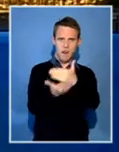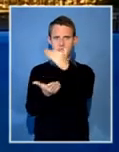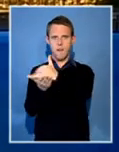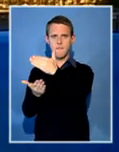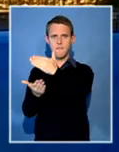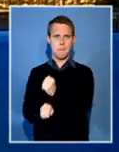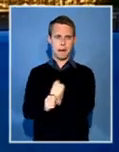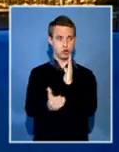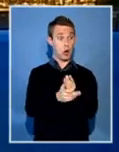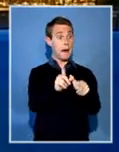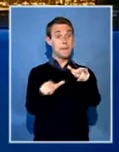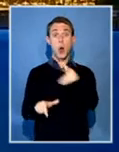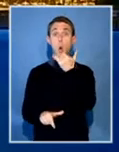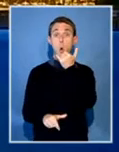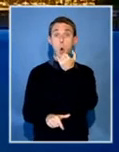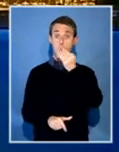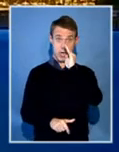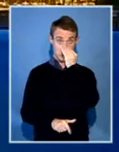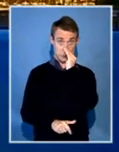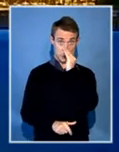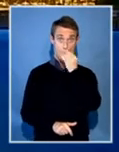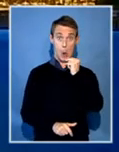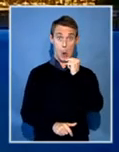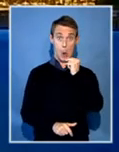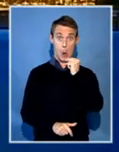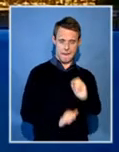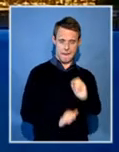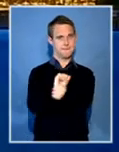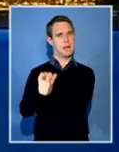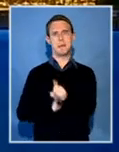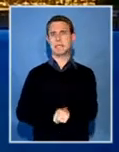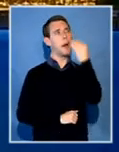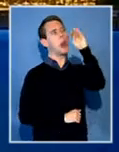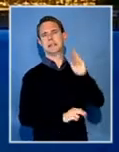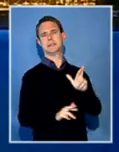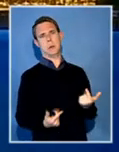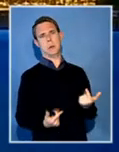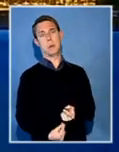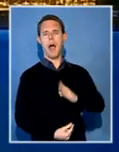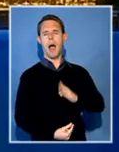dangerous weapons and arrest the perpetrators. It's beyond the scope of the police, I'm afraid.